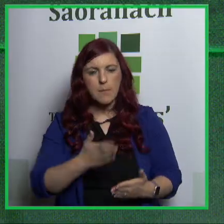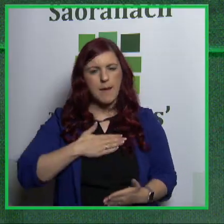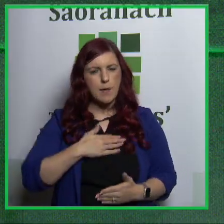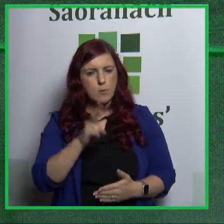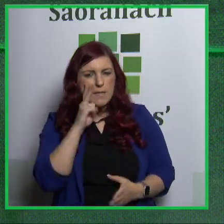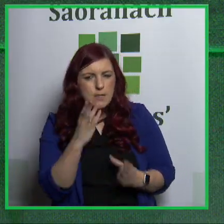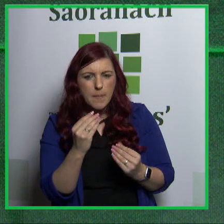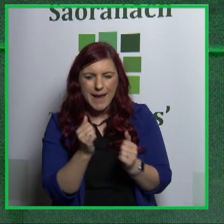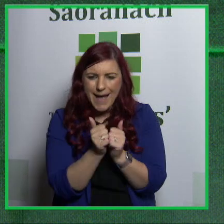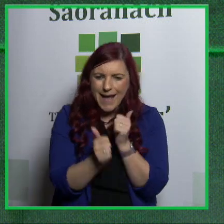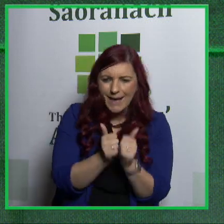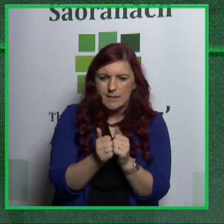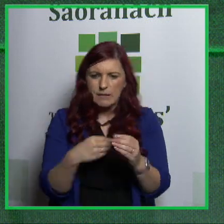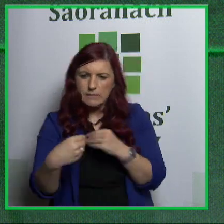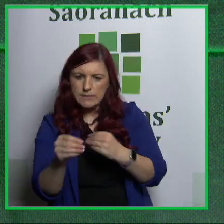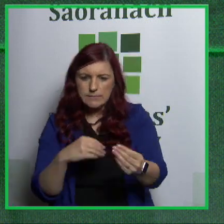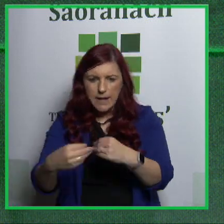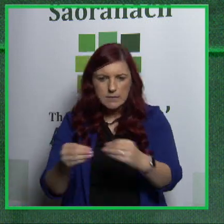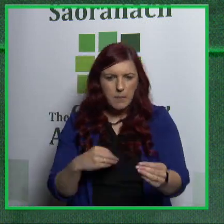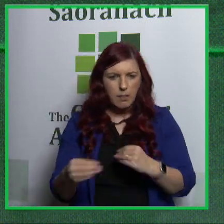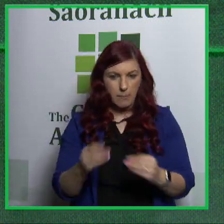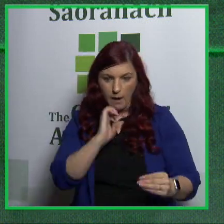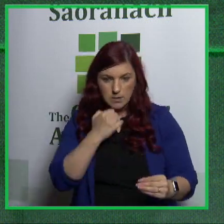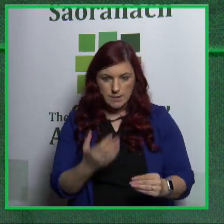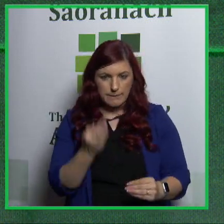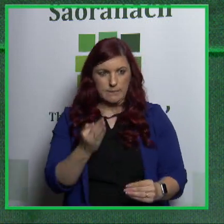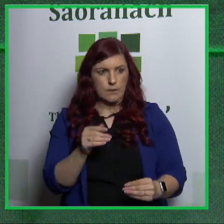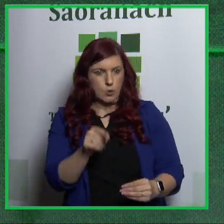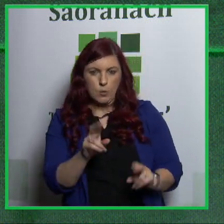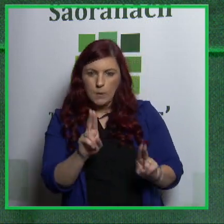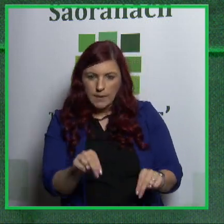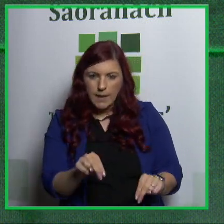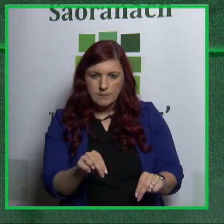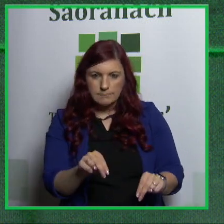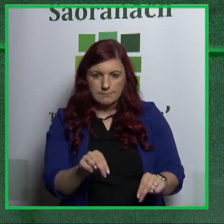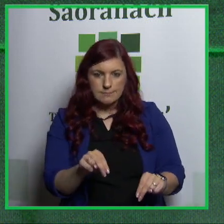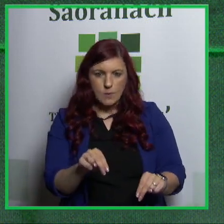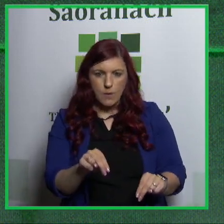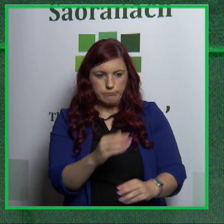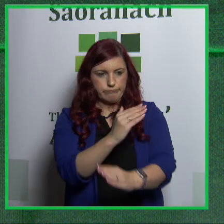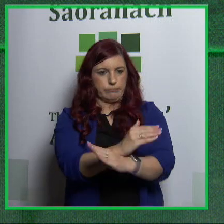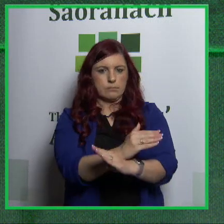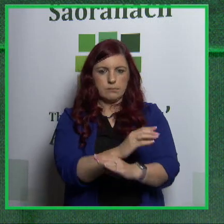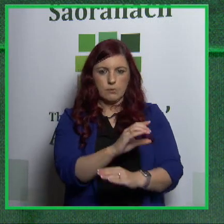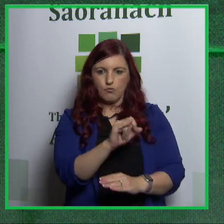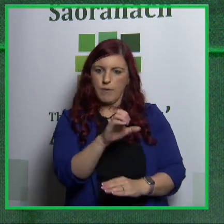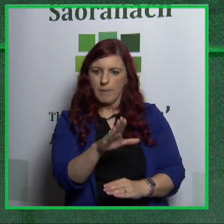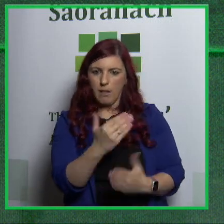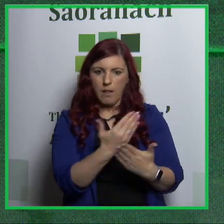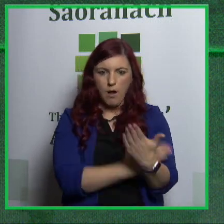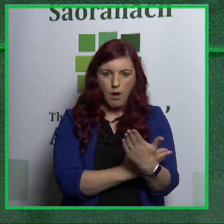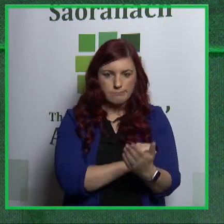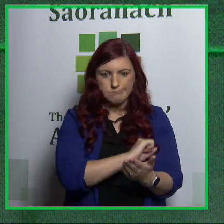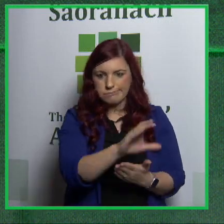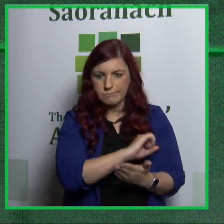something active and dynamic grow, because you know you can bang about the criminal law book forever and ever and ever, and it